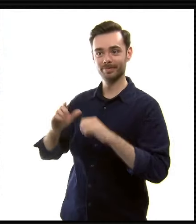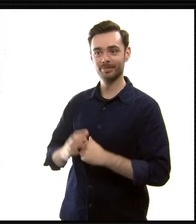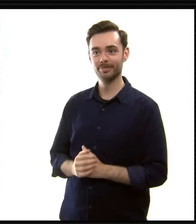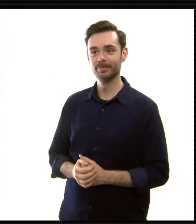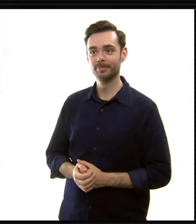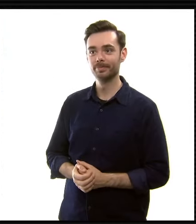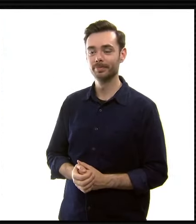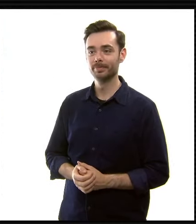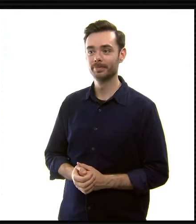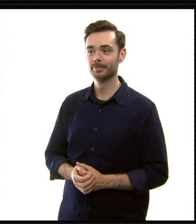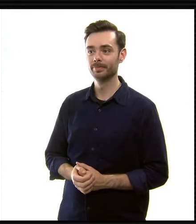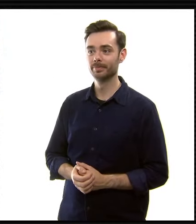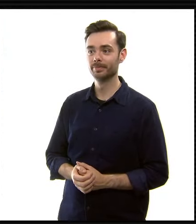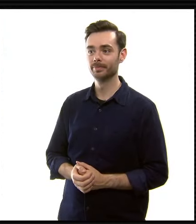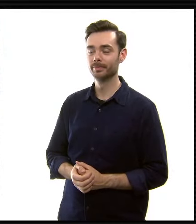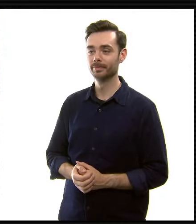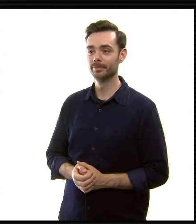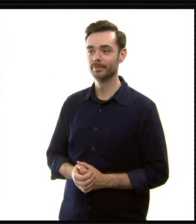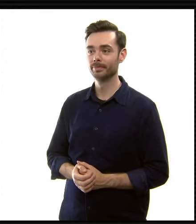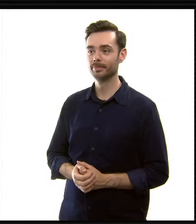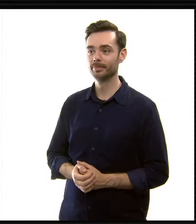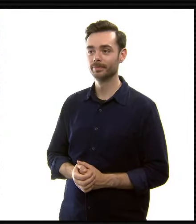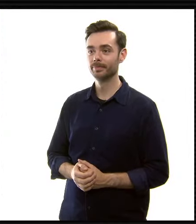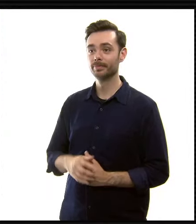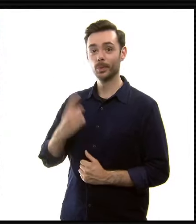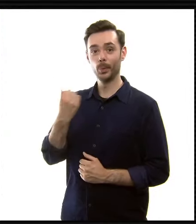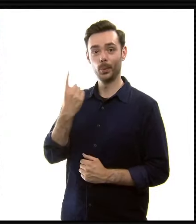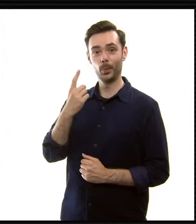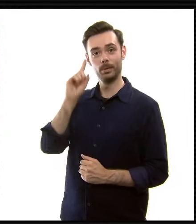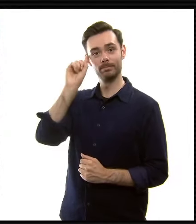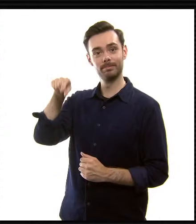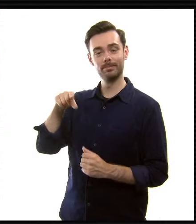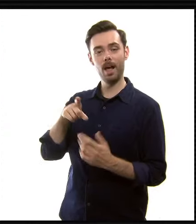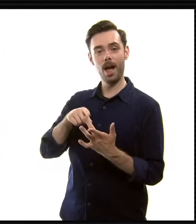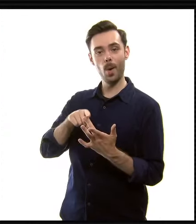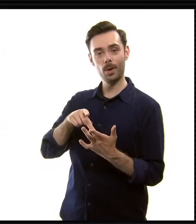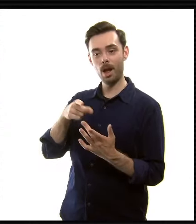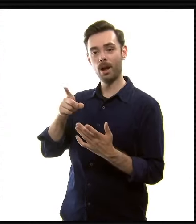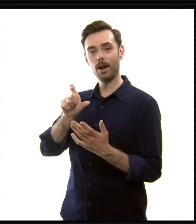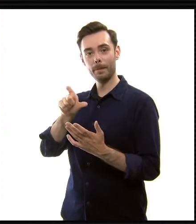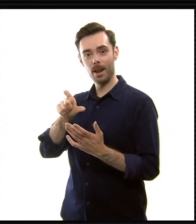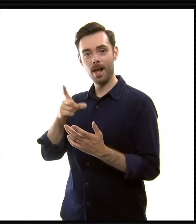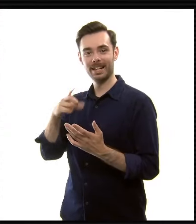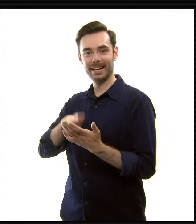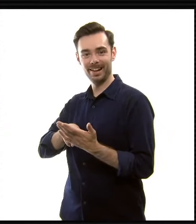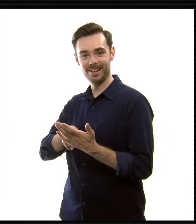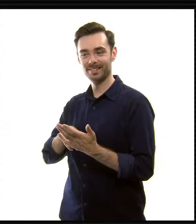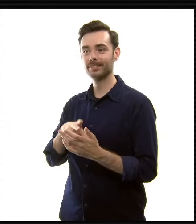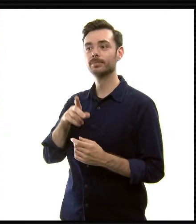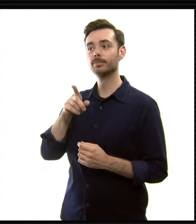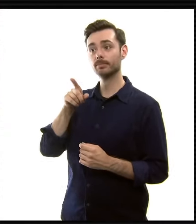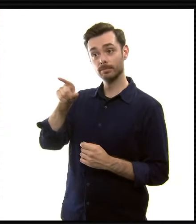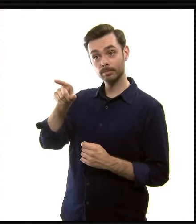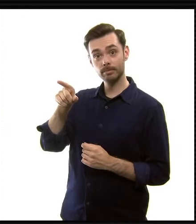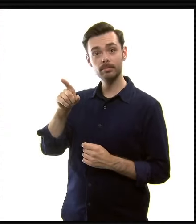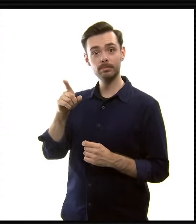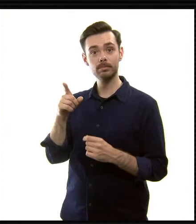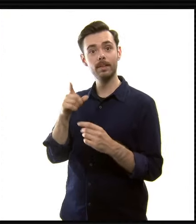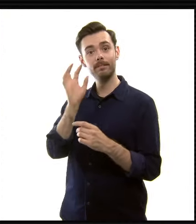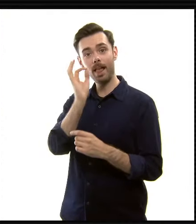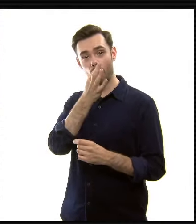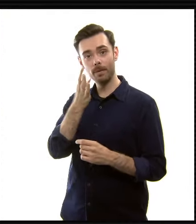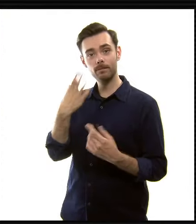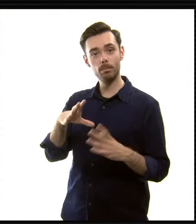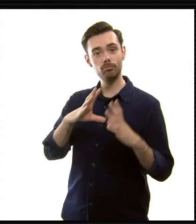this is conjured up by the LEGO designers Iona, Camilla, and Nikon, and the flowers reflect the native blooms of Romania, Denmark,